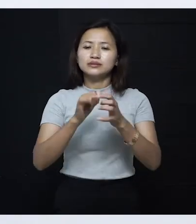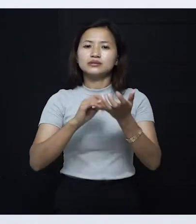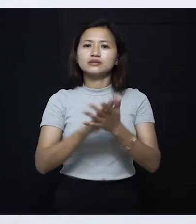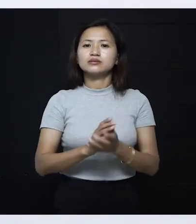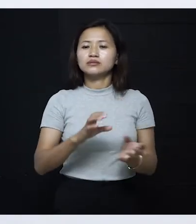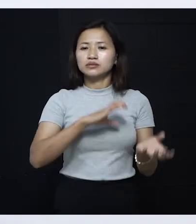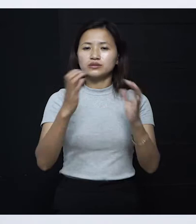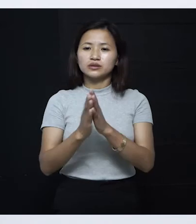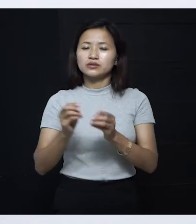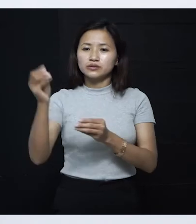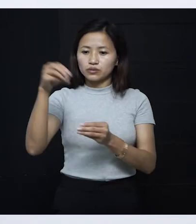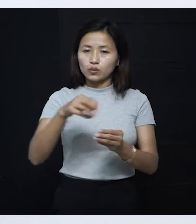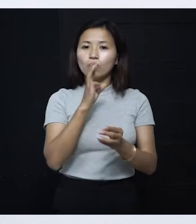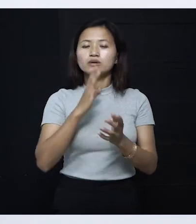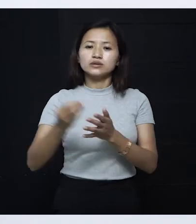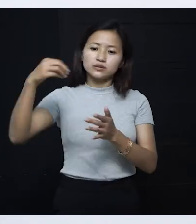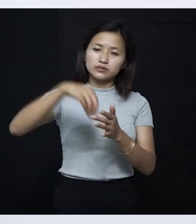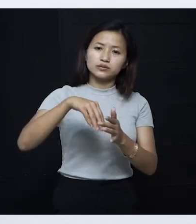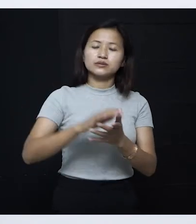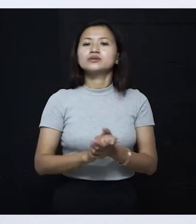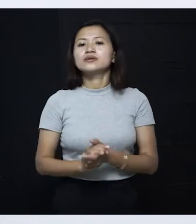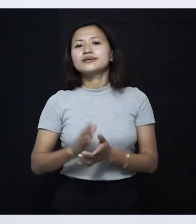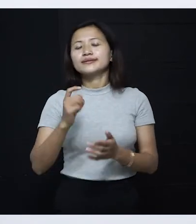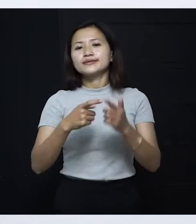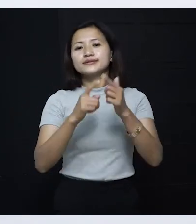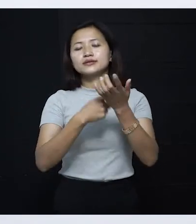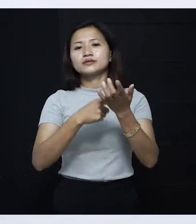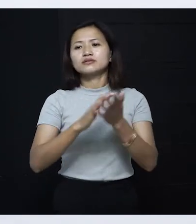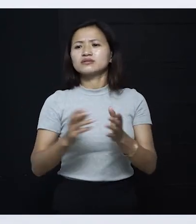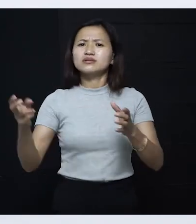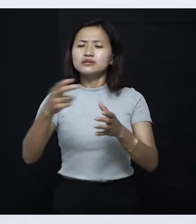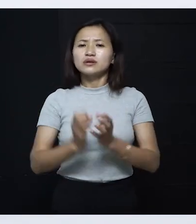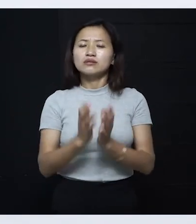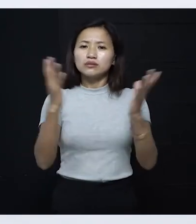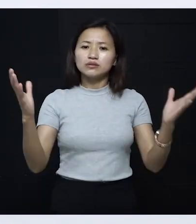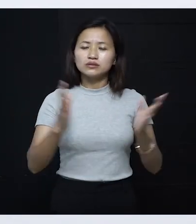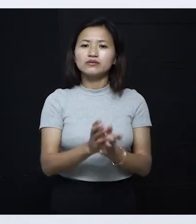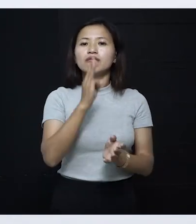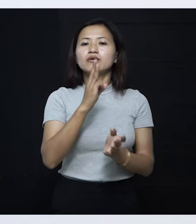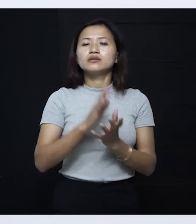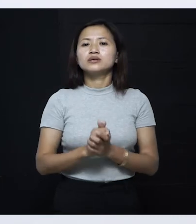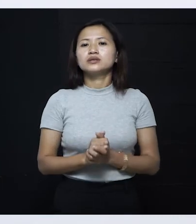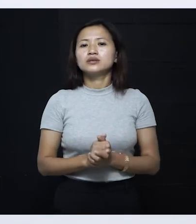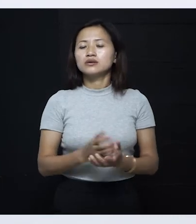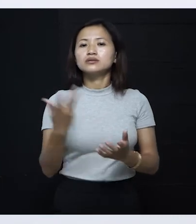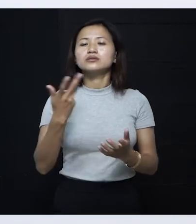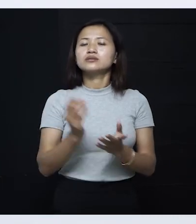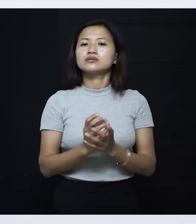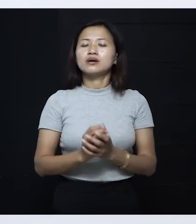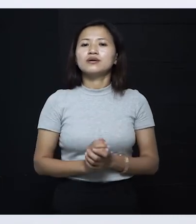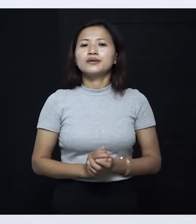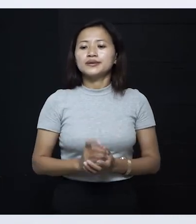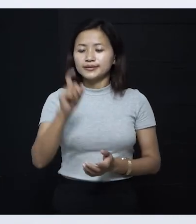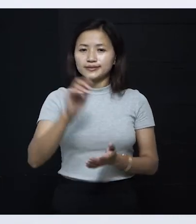they can channel the water into it, okay? Because in terrace cultivation, they need lots of water. So this is how